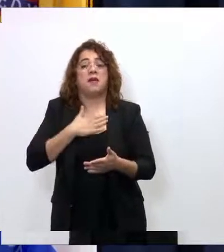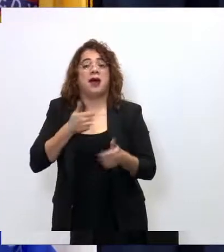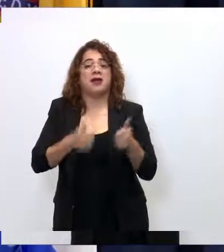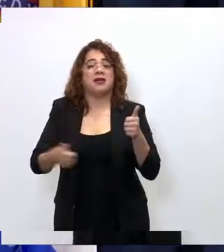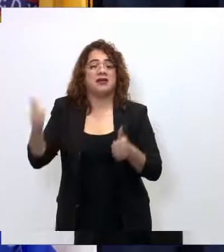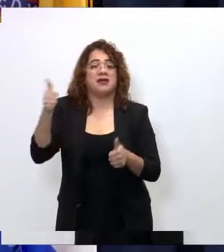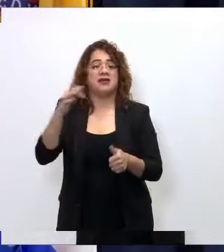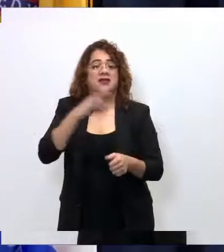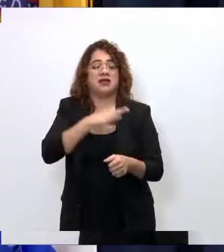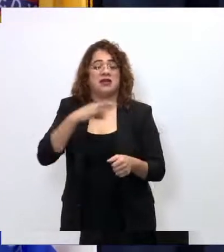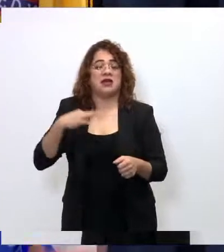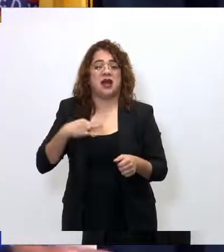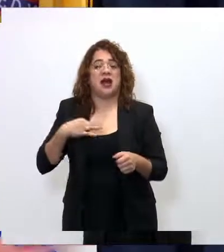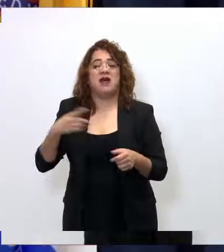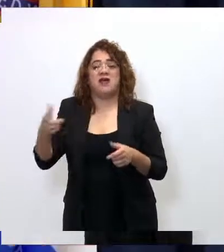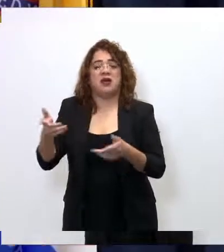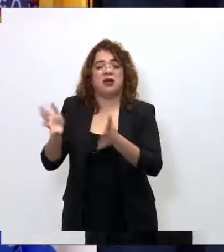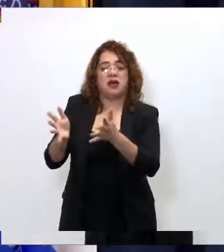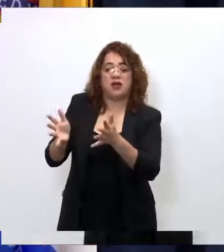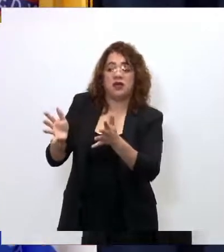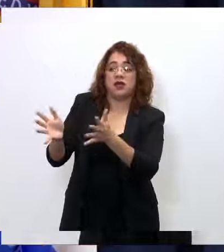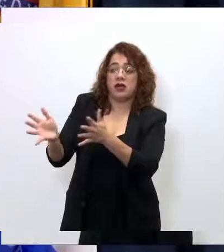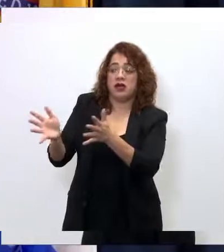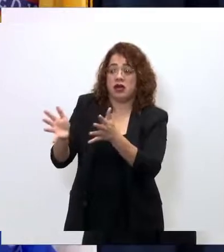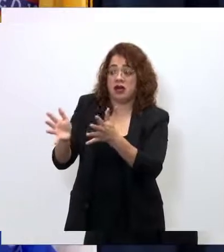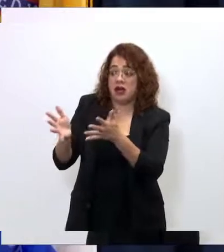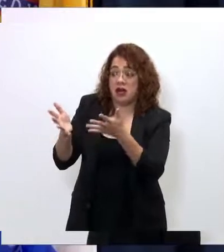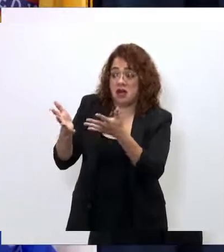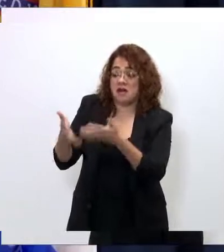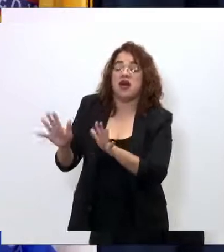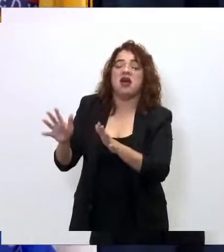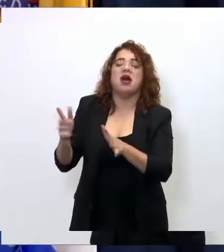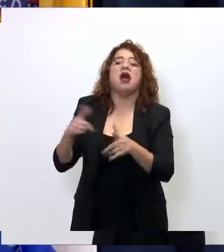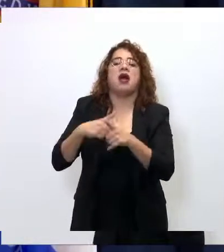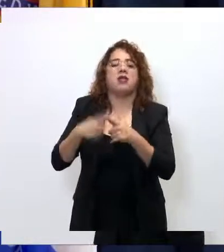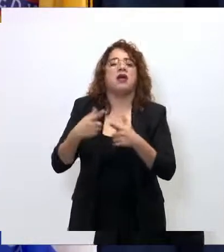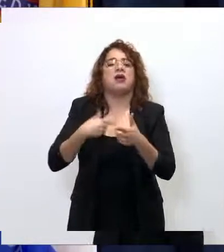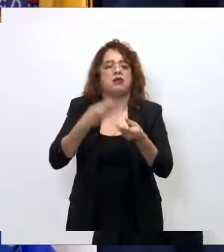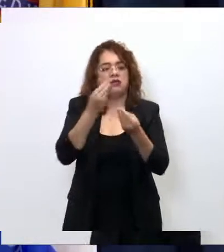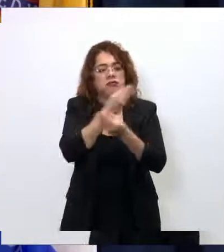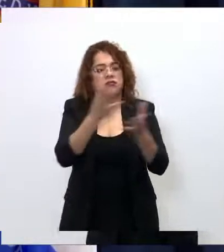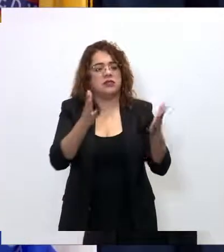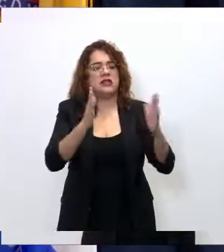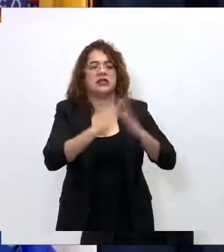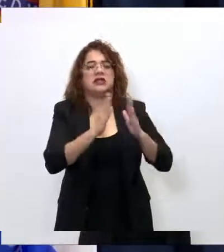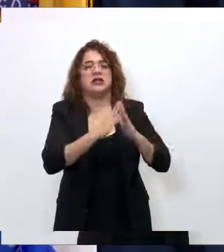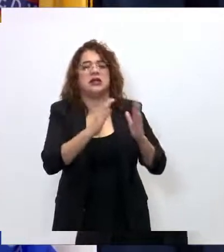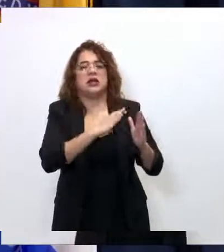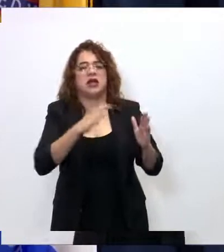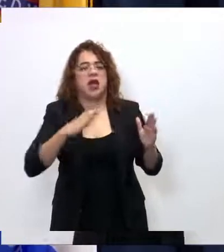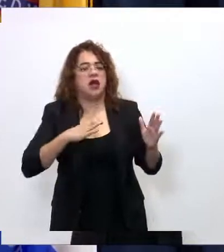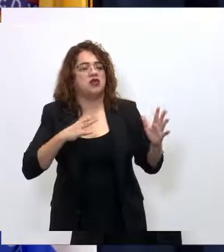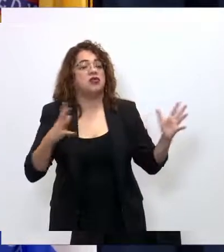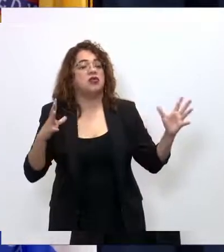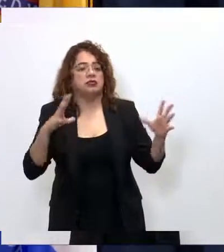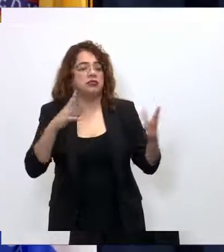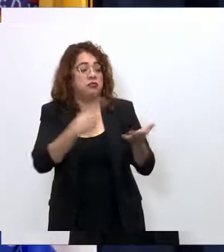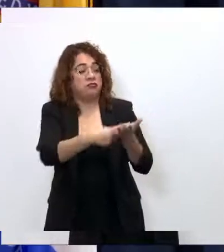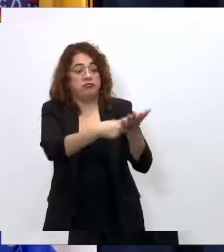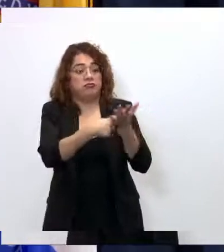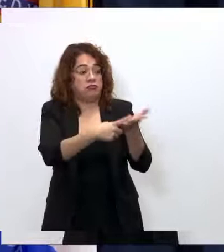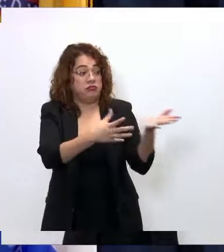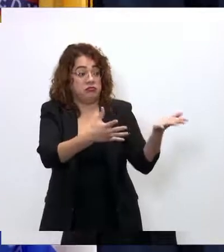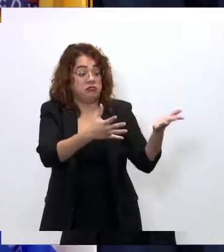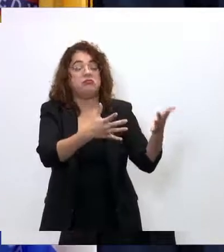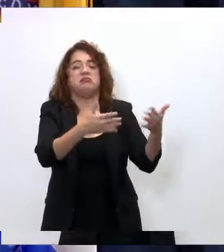had the second or third conversation, and then we brought in the city and everybody else. Thank you, Mayor. The next question is from Jeremiah Dobrik at the Long Beach Post.